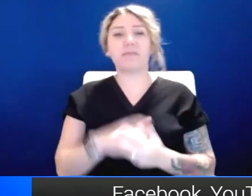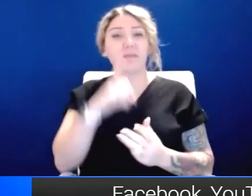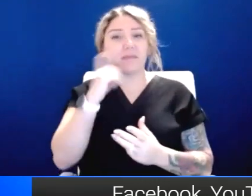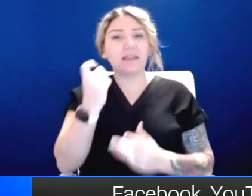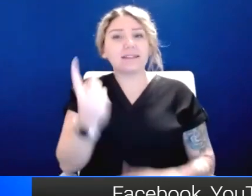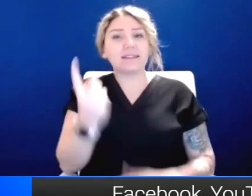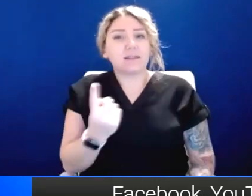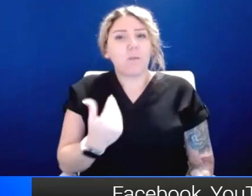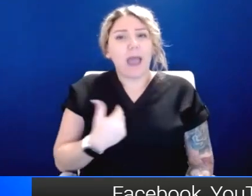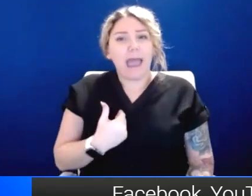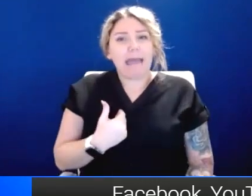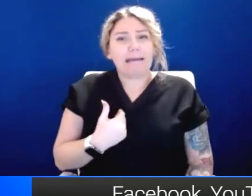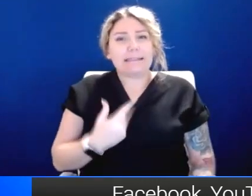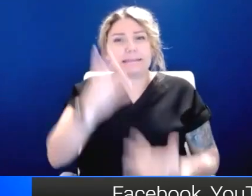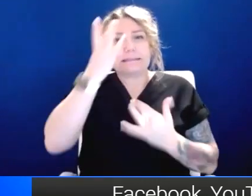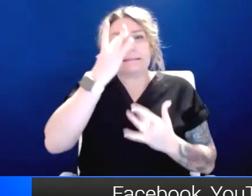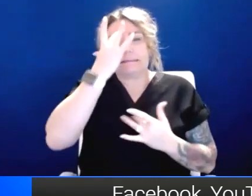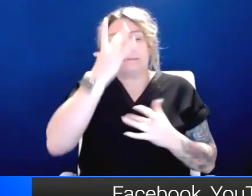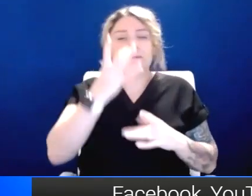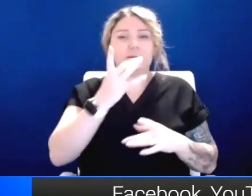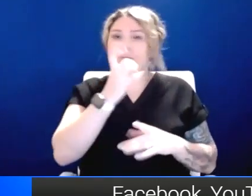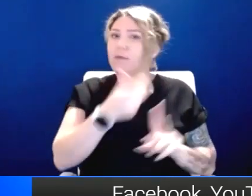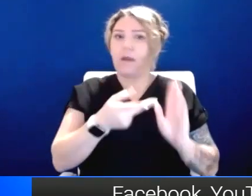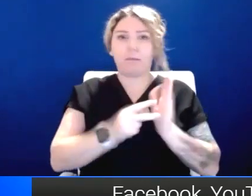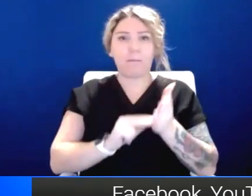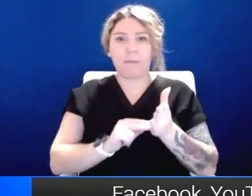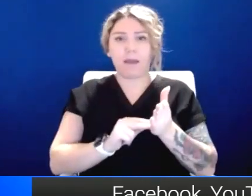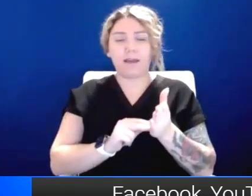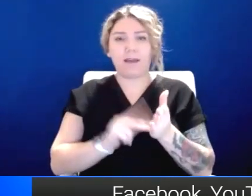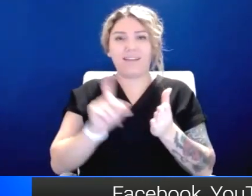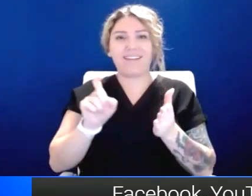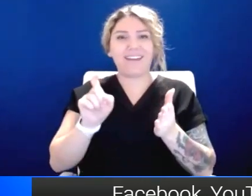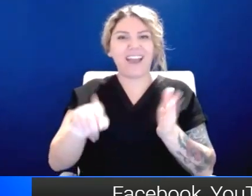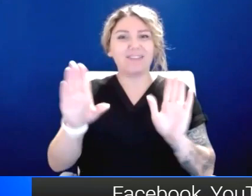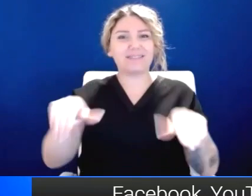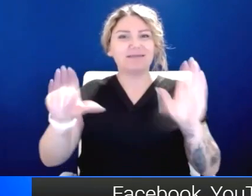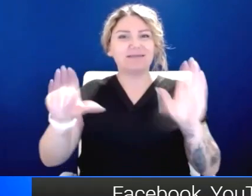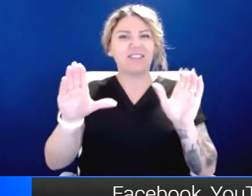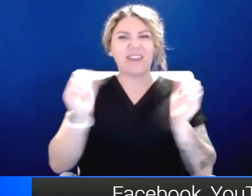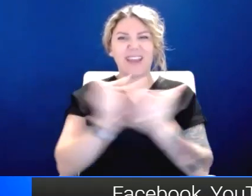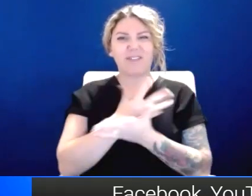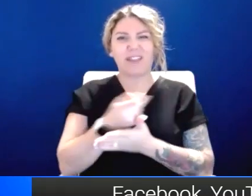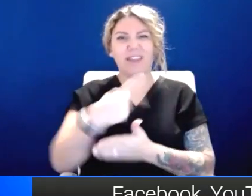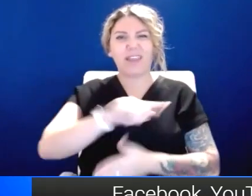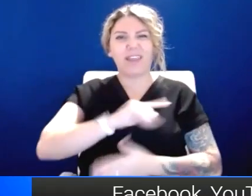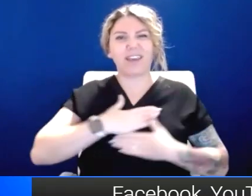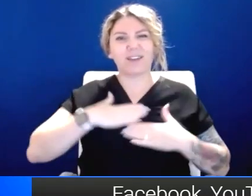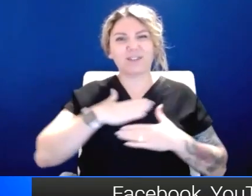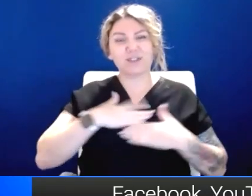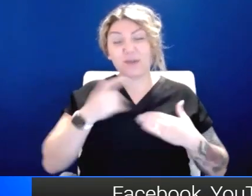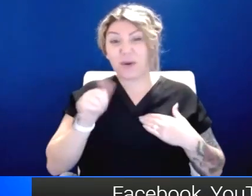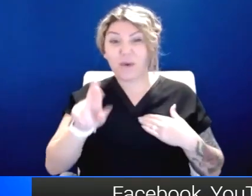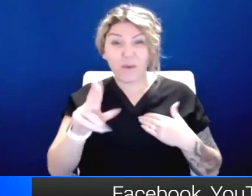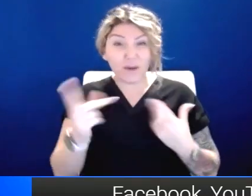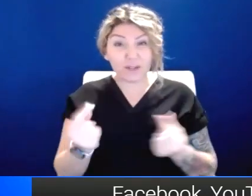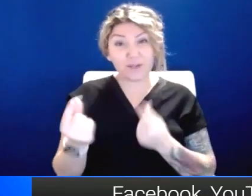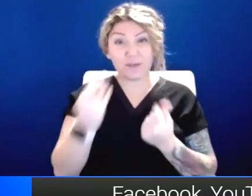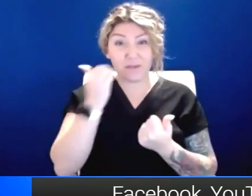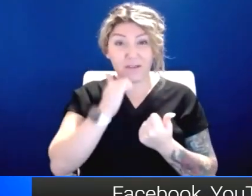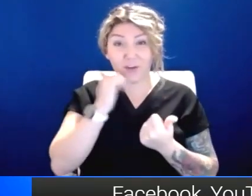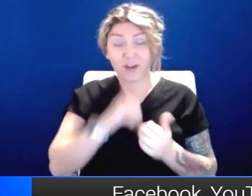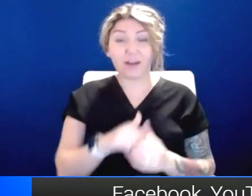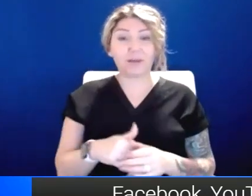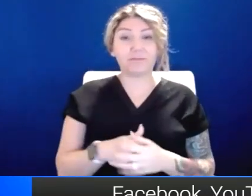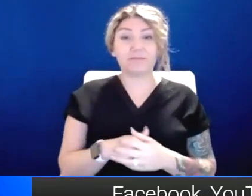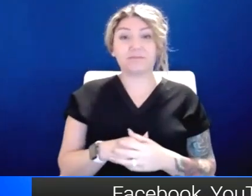Parkinson's does not mean that they have to give up all the things they enjoy or things they do on a day-to-day basis.